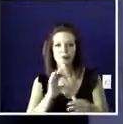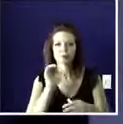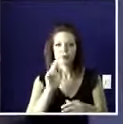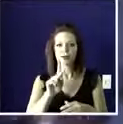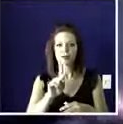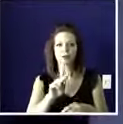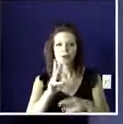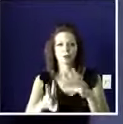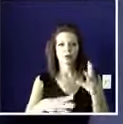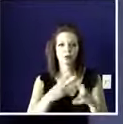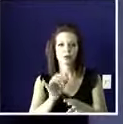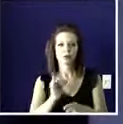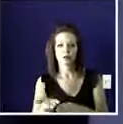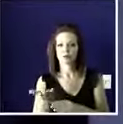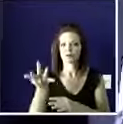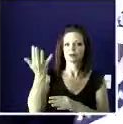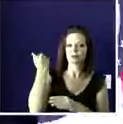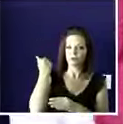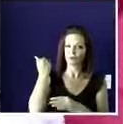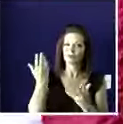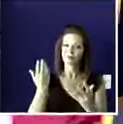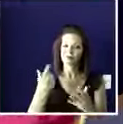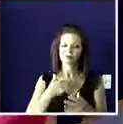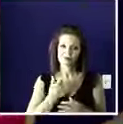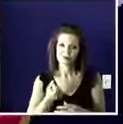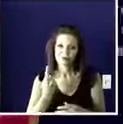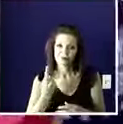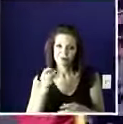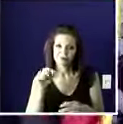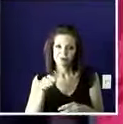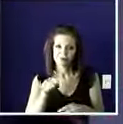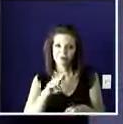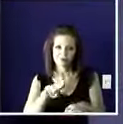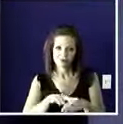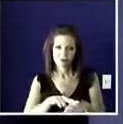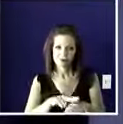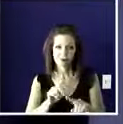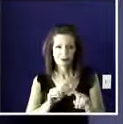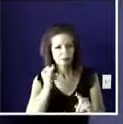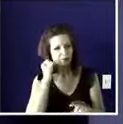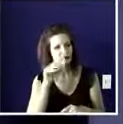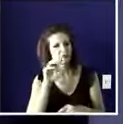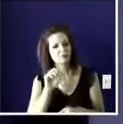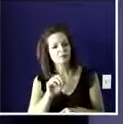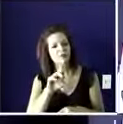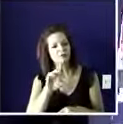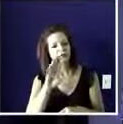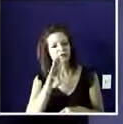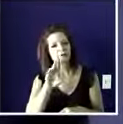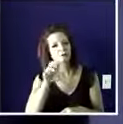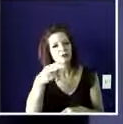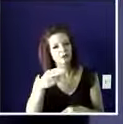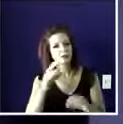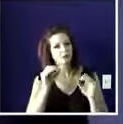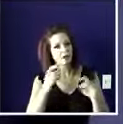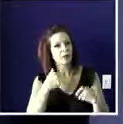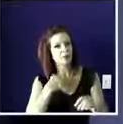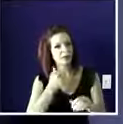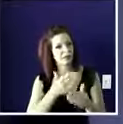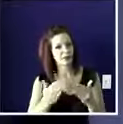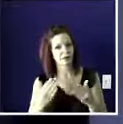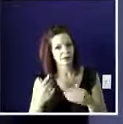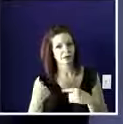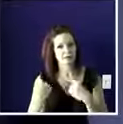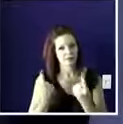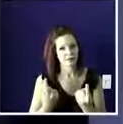was. This is understandable. But if Mr. Brush has taught me anything historically,